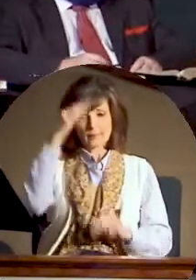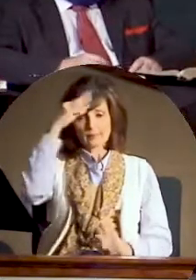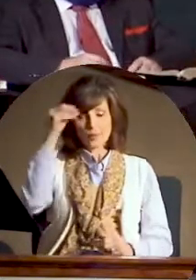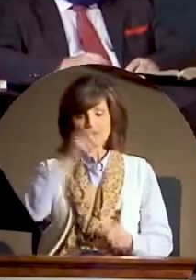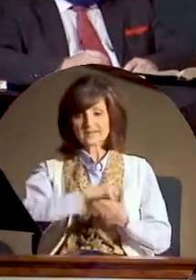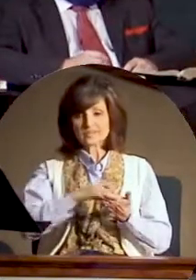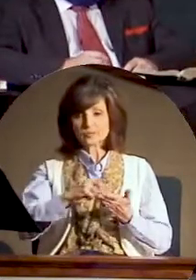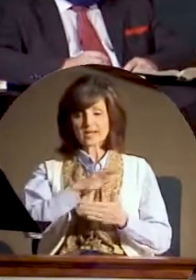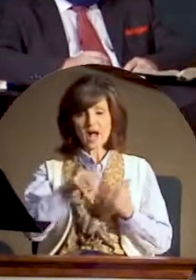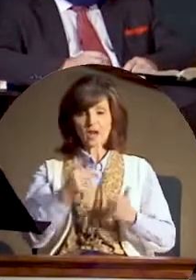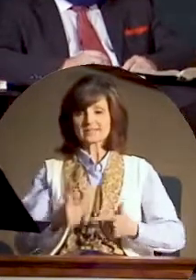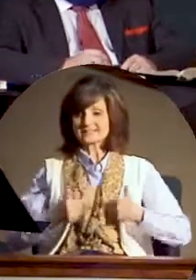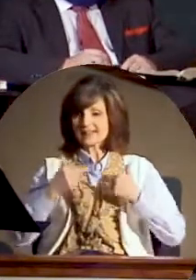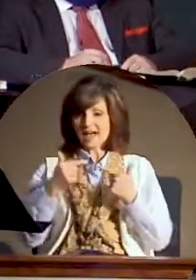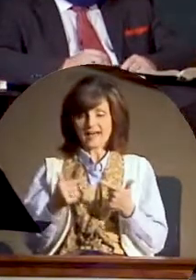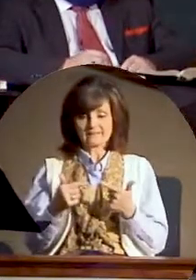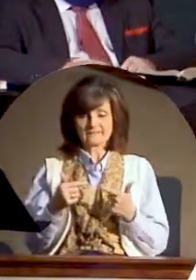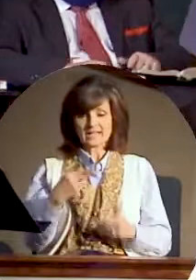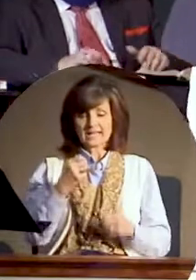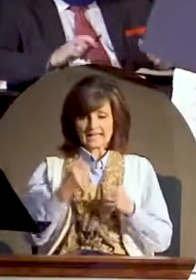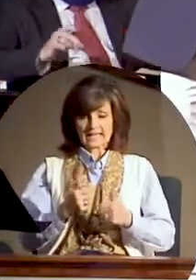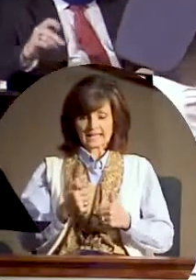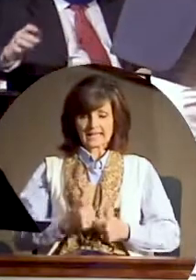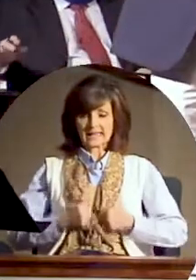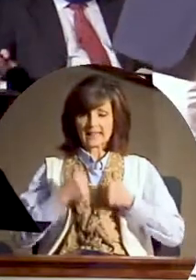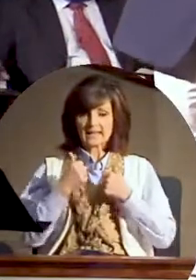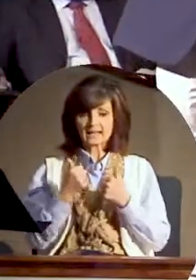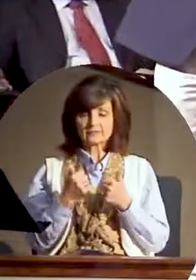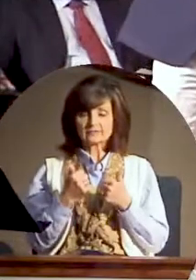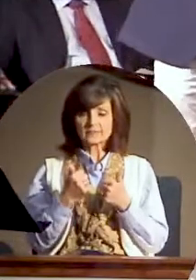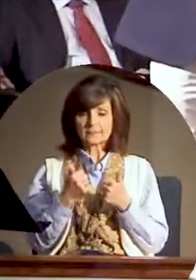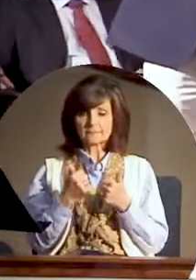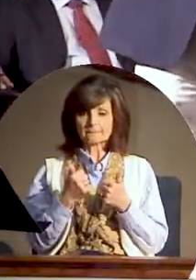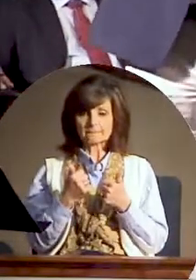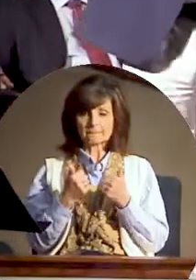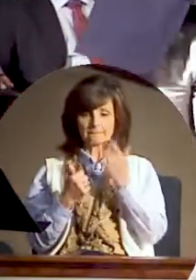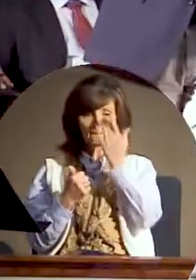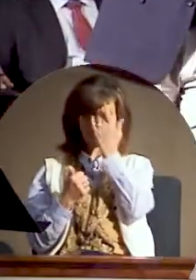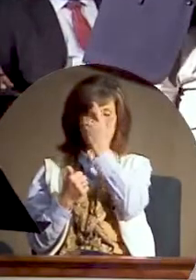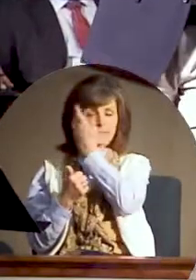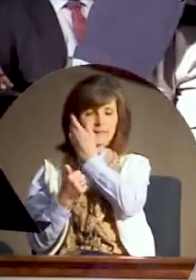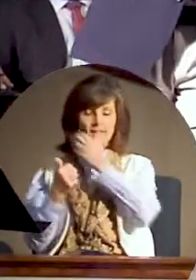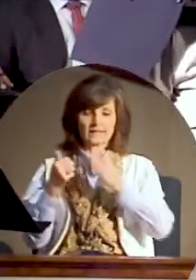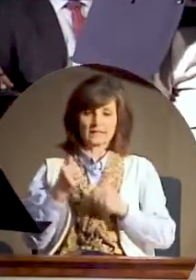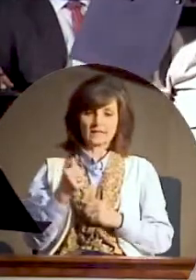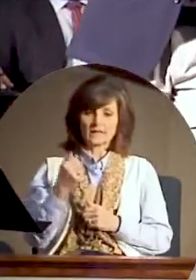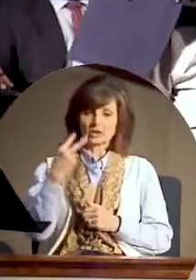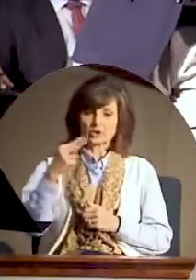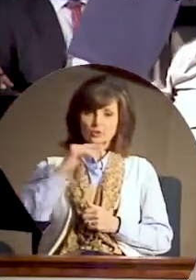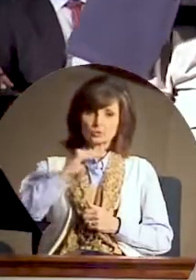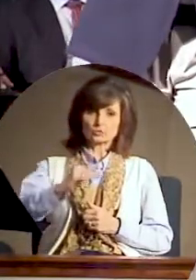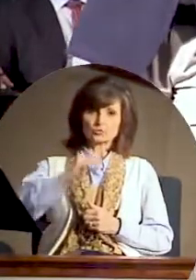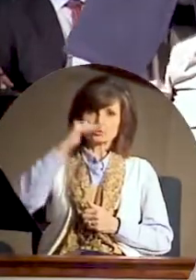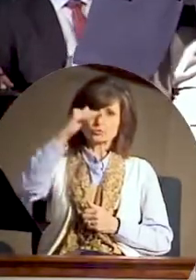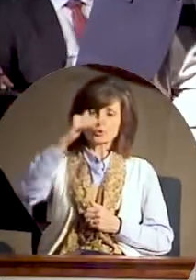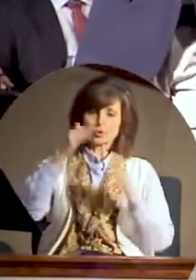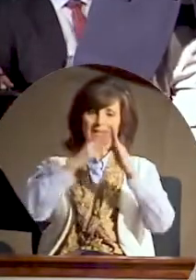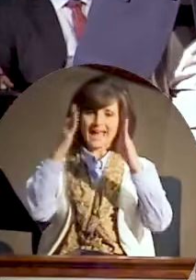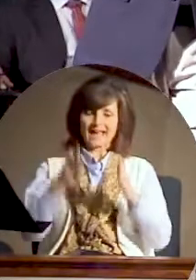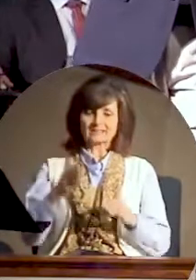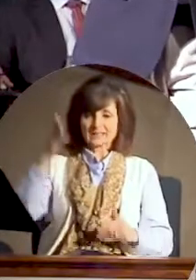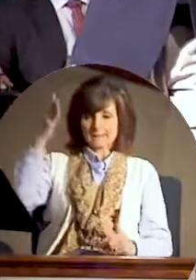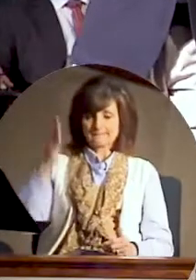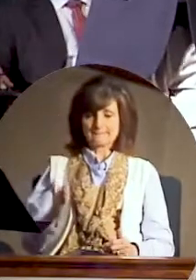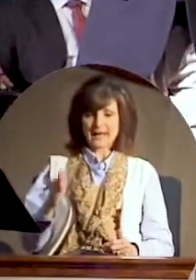and all of his life he lived beside of his in a house, two-story house, and beside of their house was a fruit